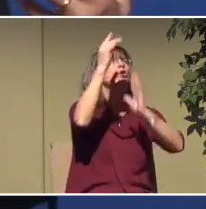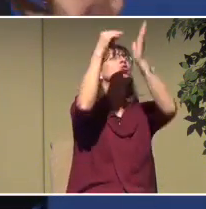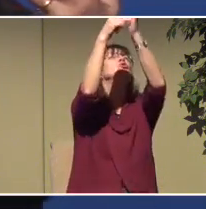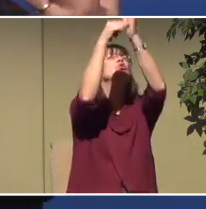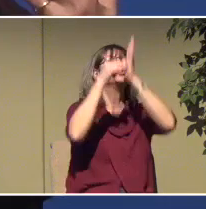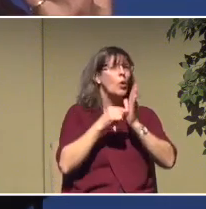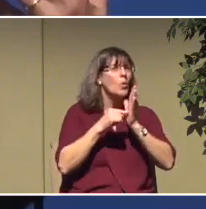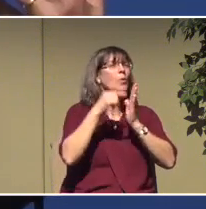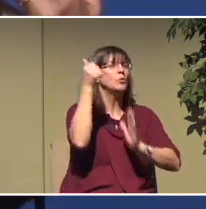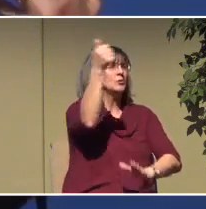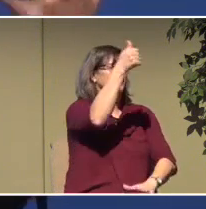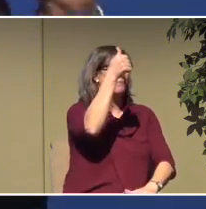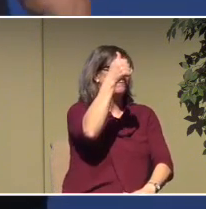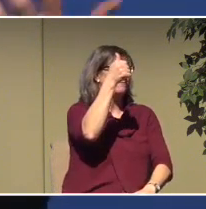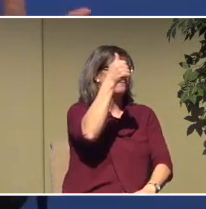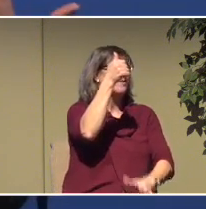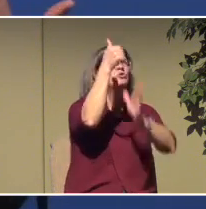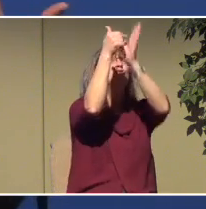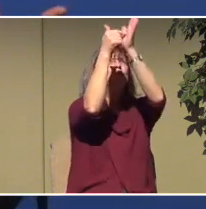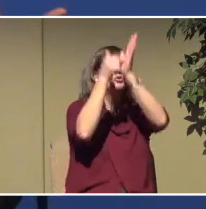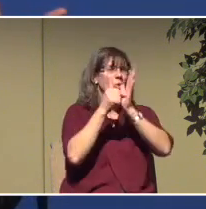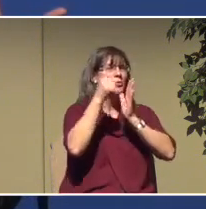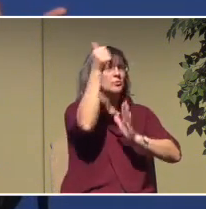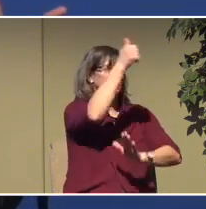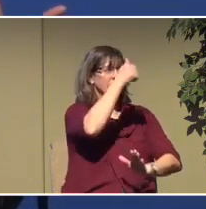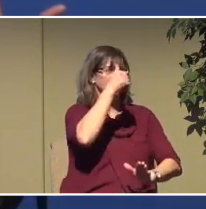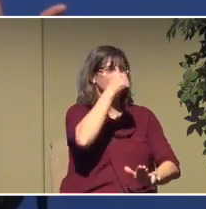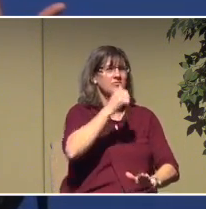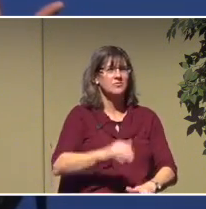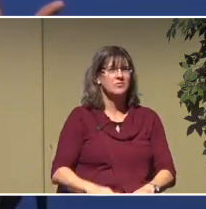us that I may know you better."